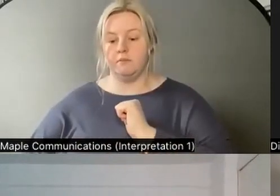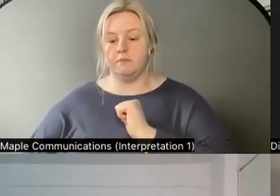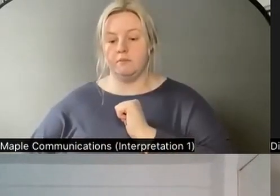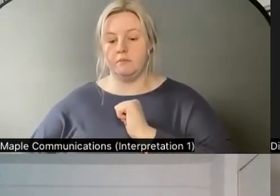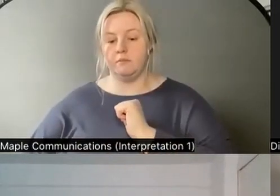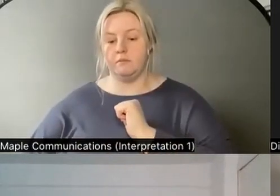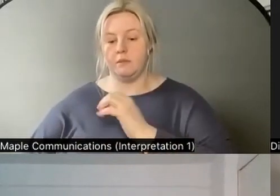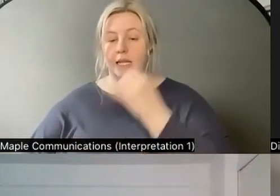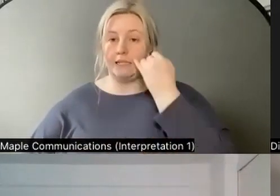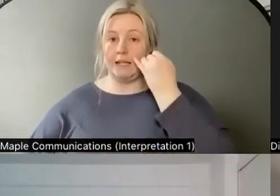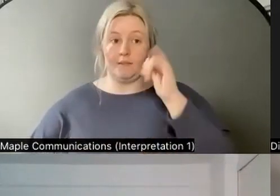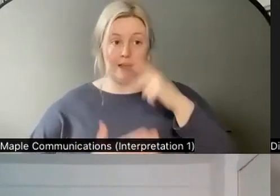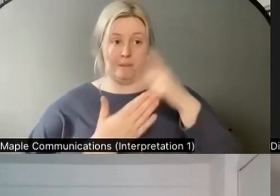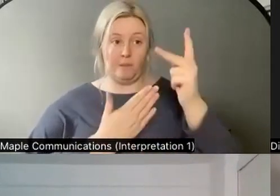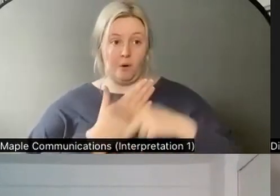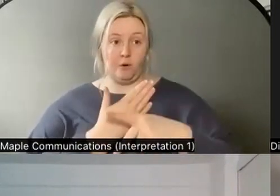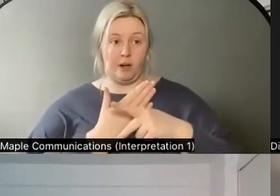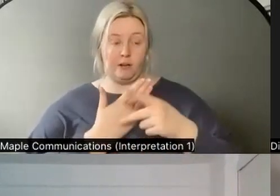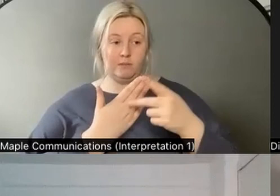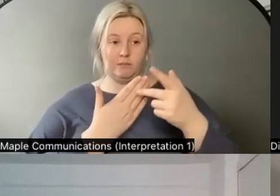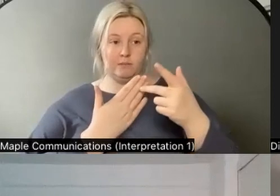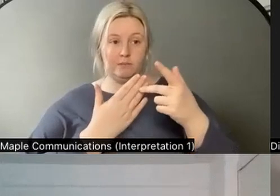would already be dead.